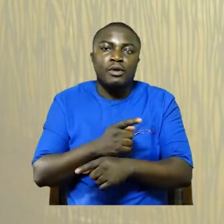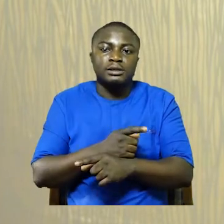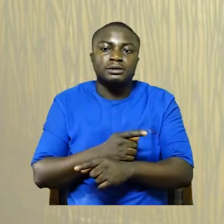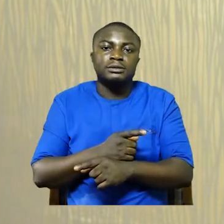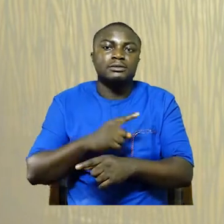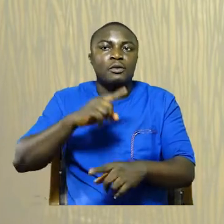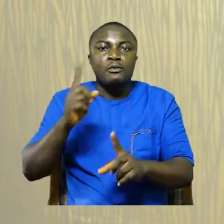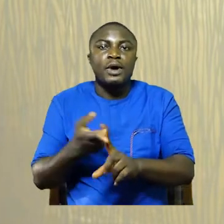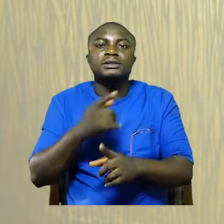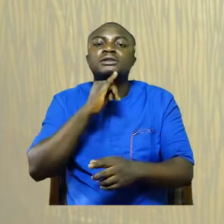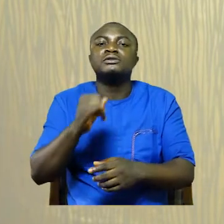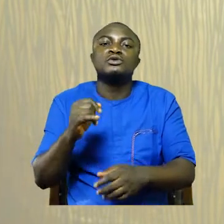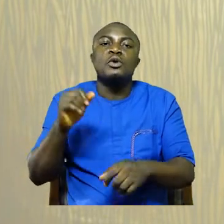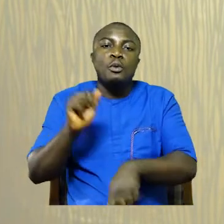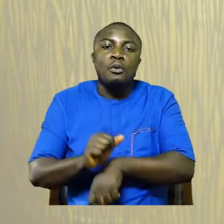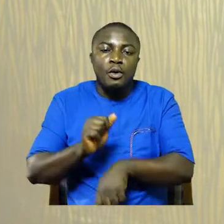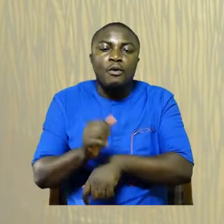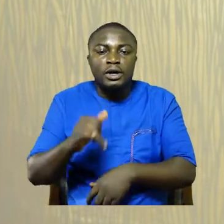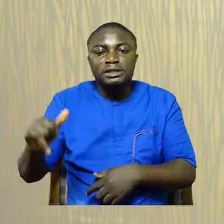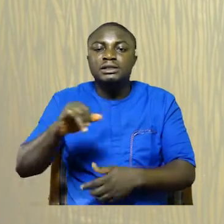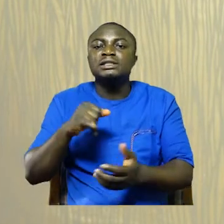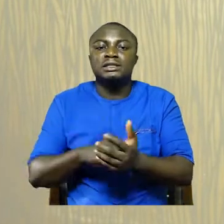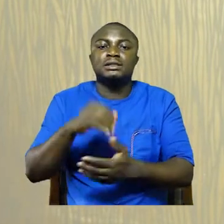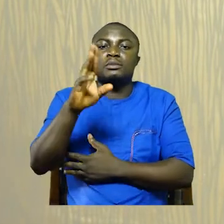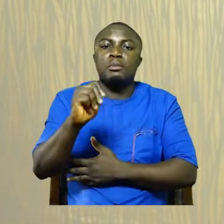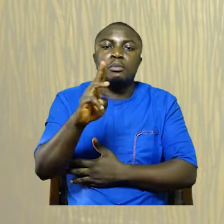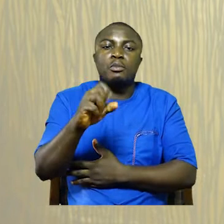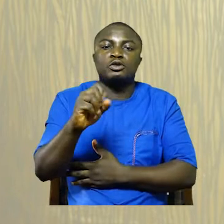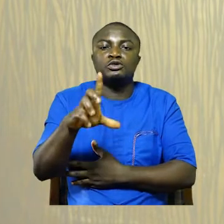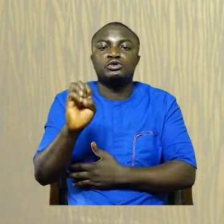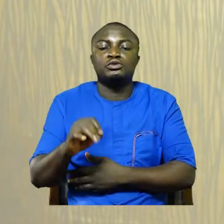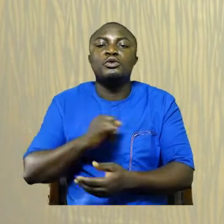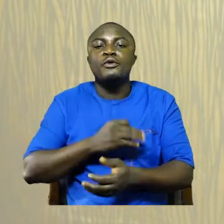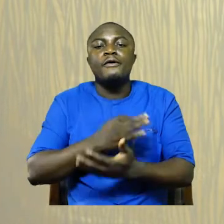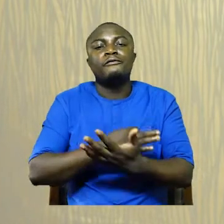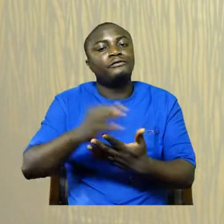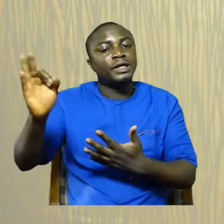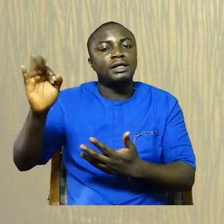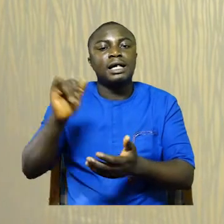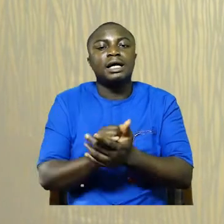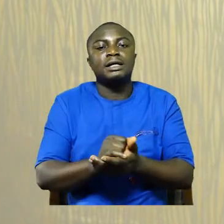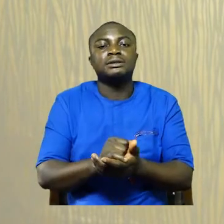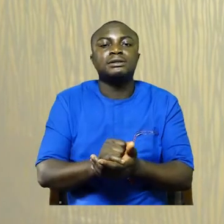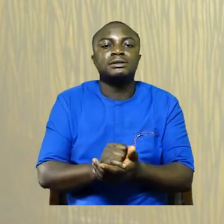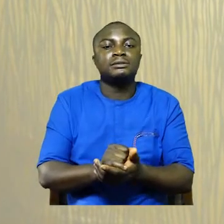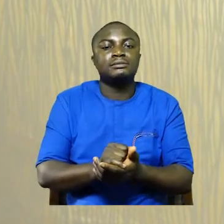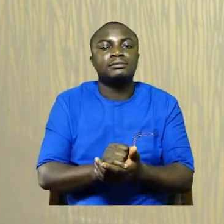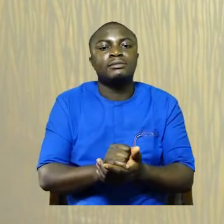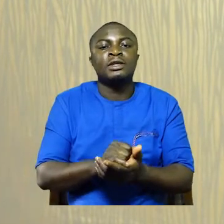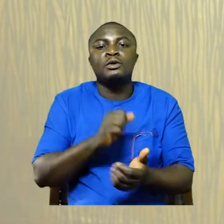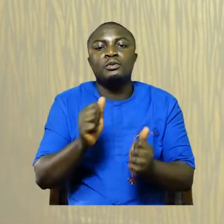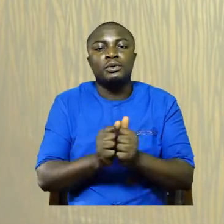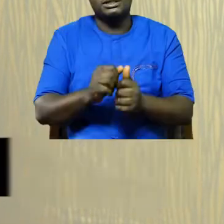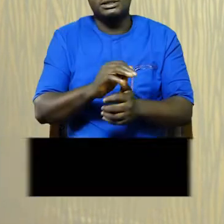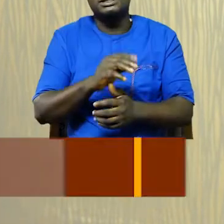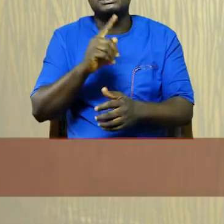produced. When that protein is not produced, the muscle begins to fail with time. It begins to weaken out. And with